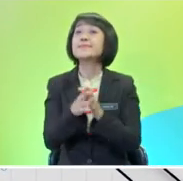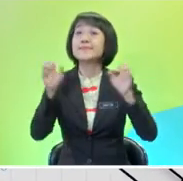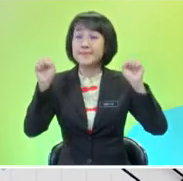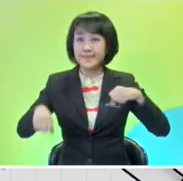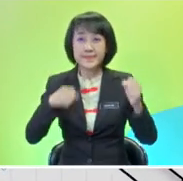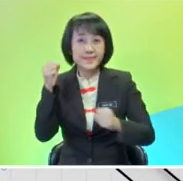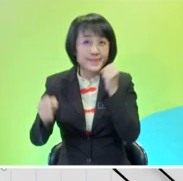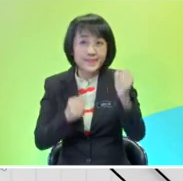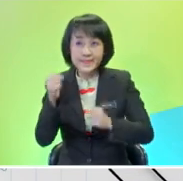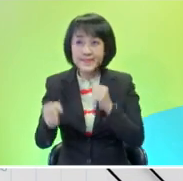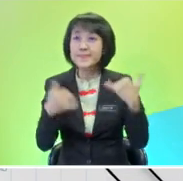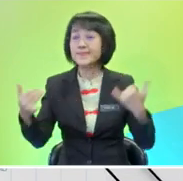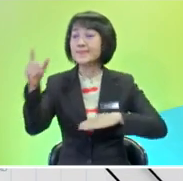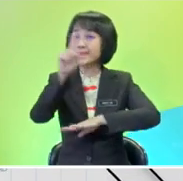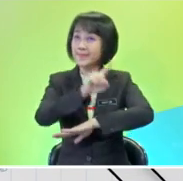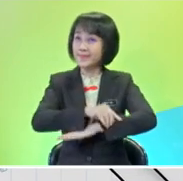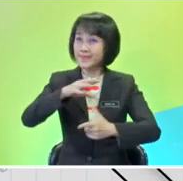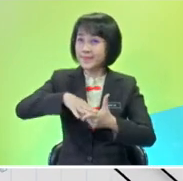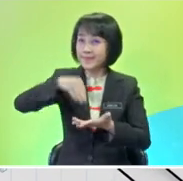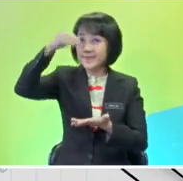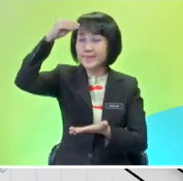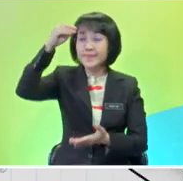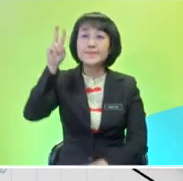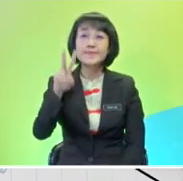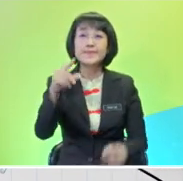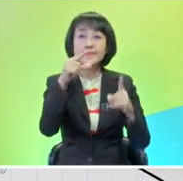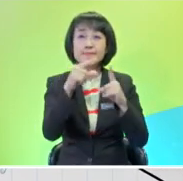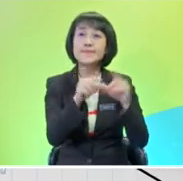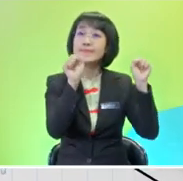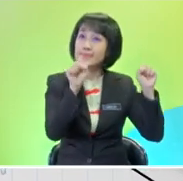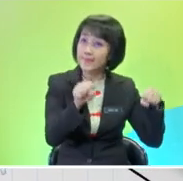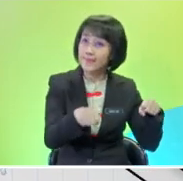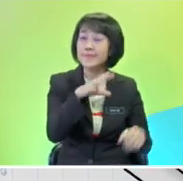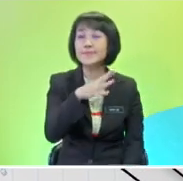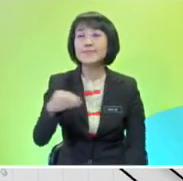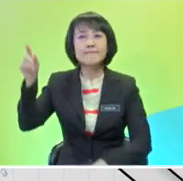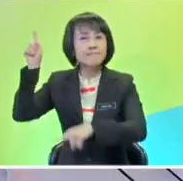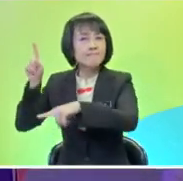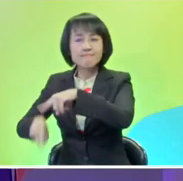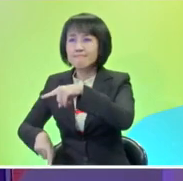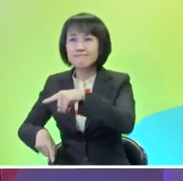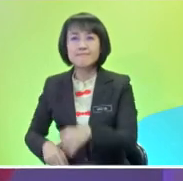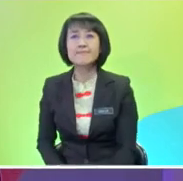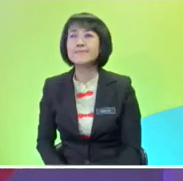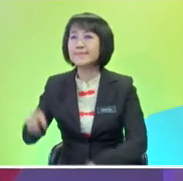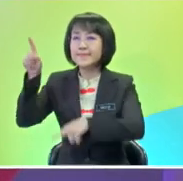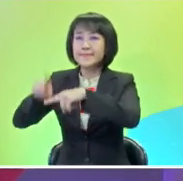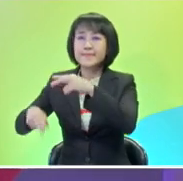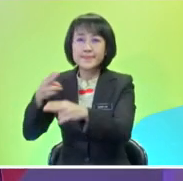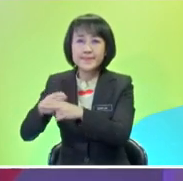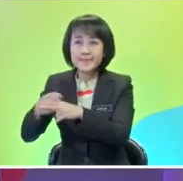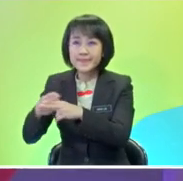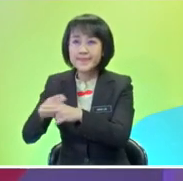run. So, today we are learning two words, can and can't. So, can't is a short form for the